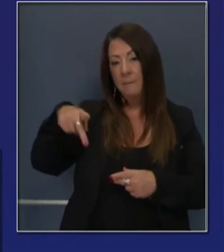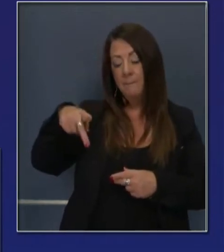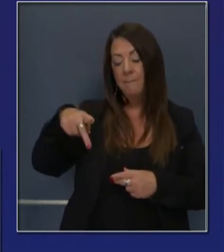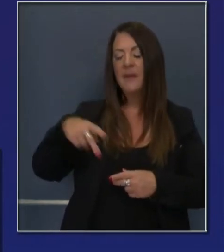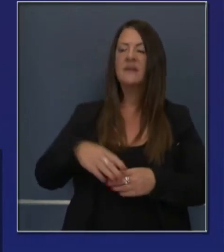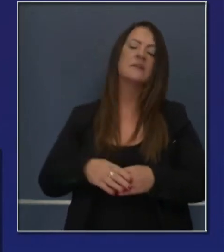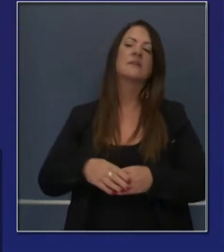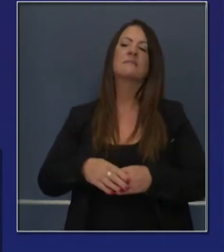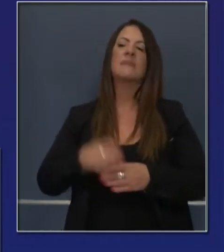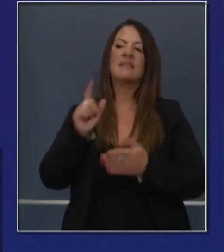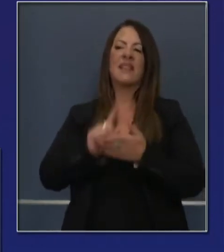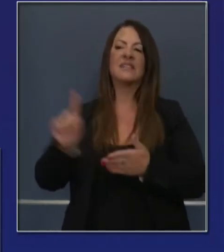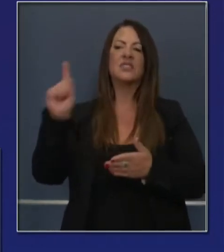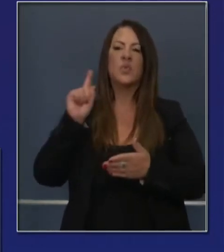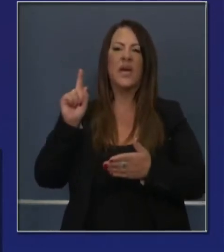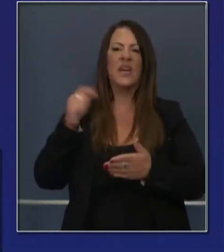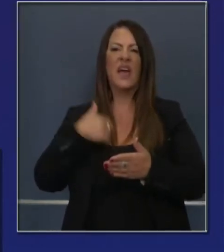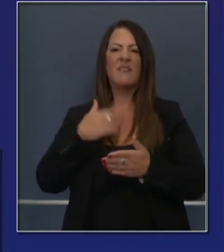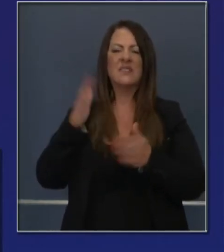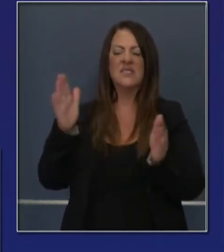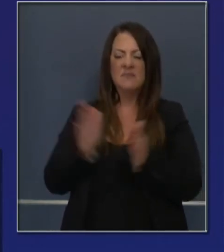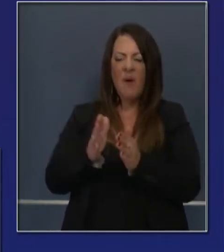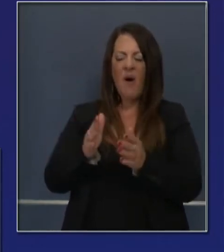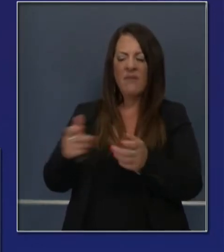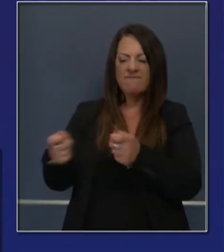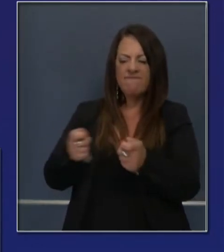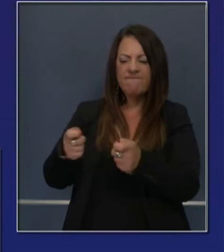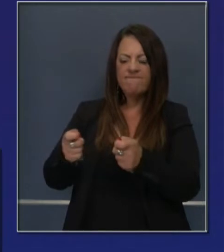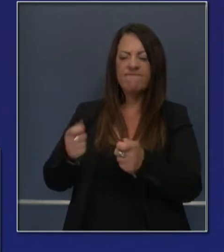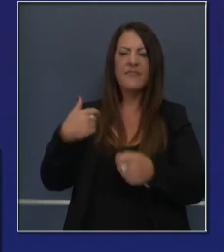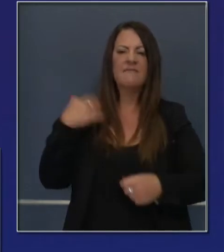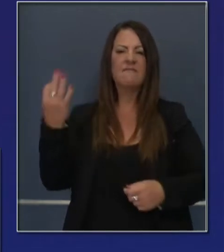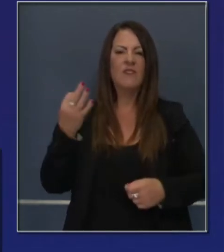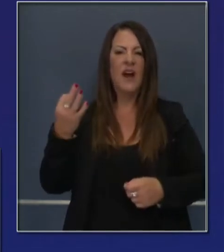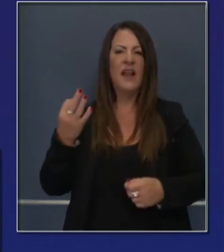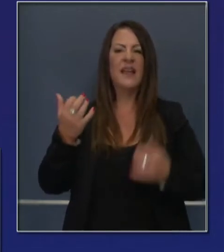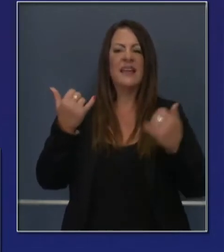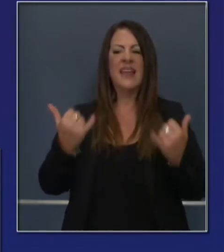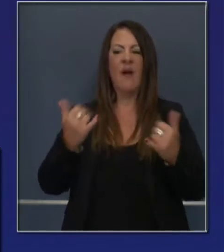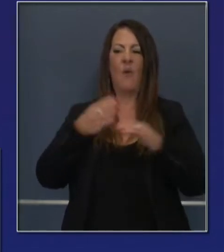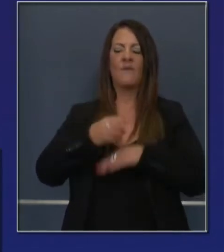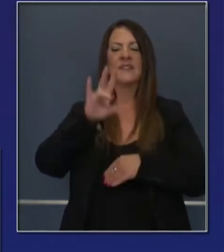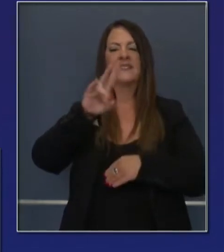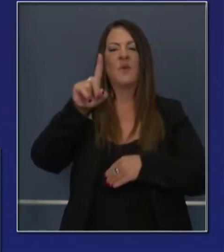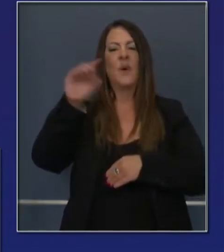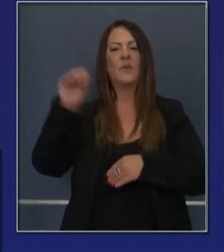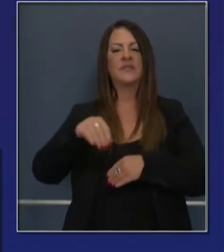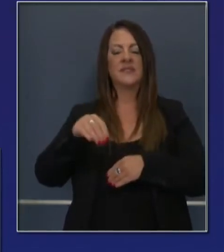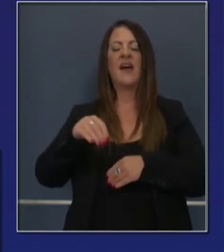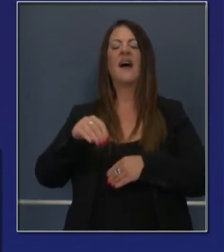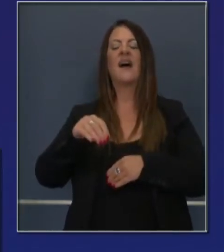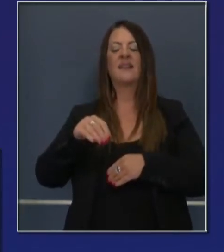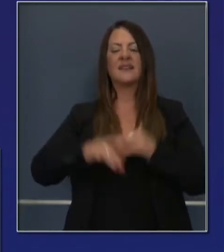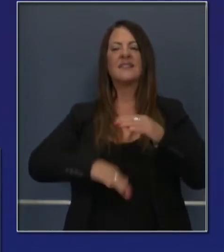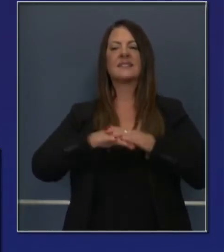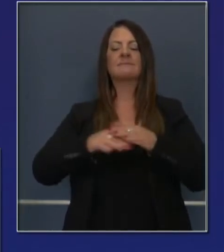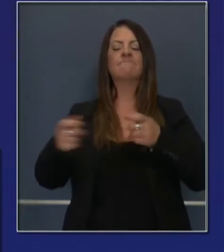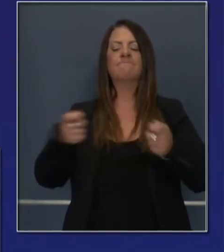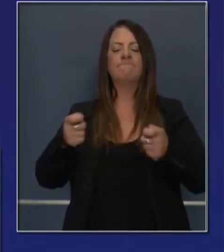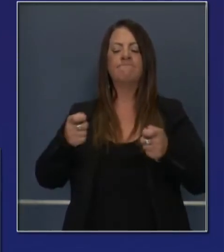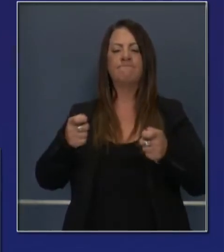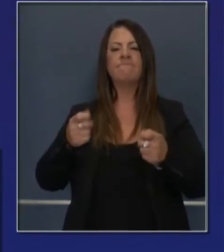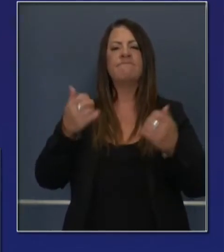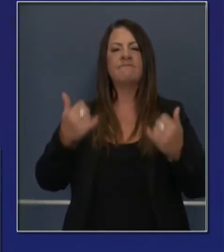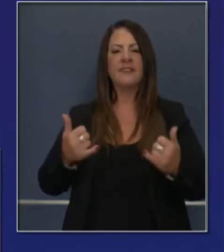low containment last week, 30% on Friday. The sheep now over 70% contained. So these are some of the